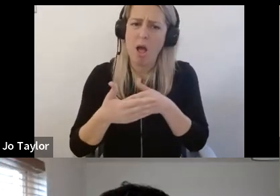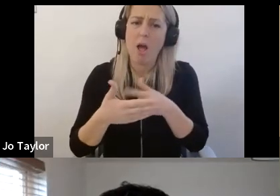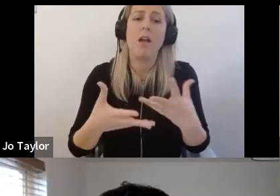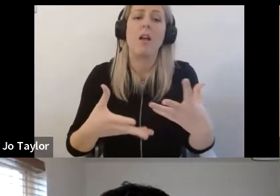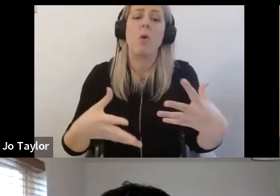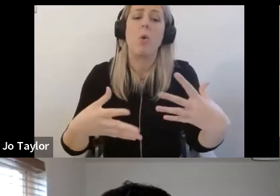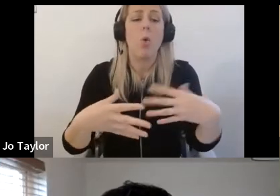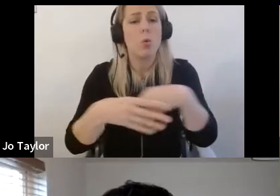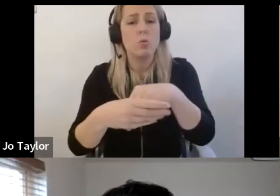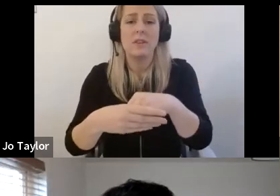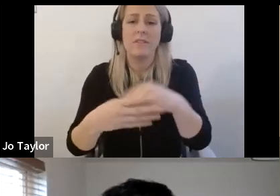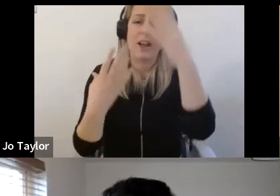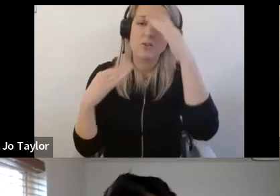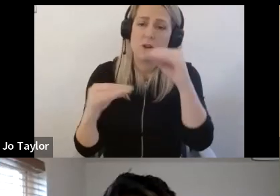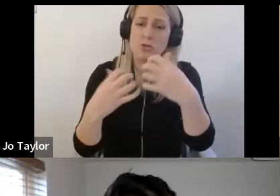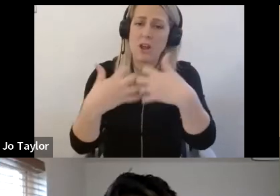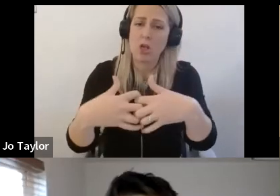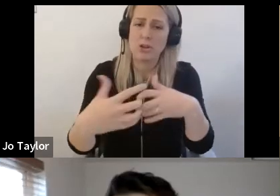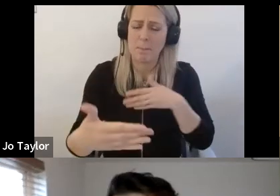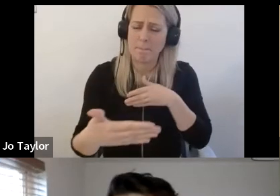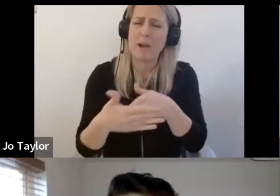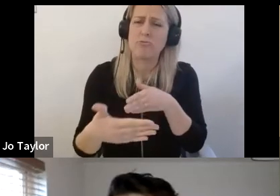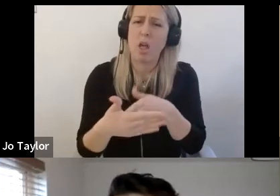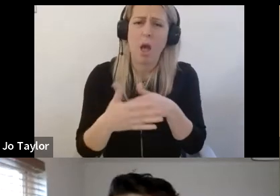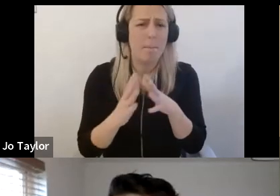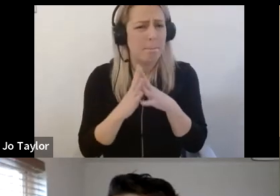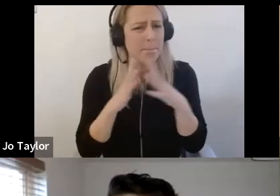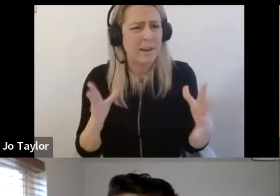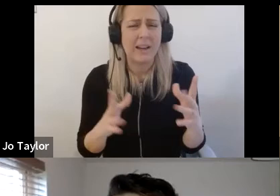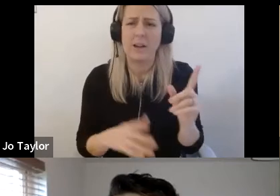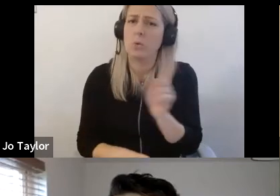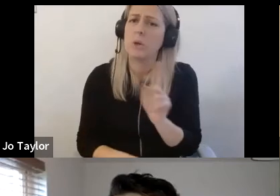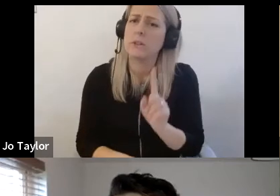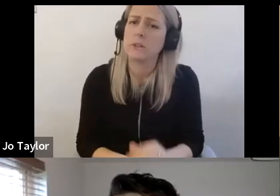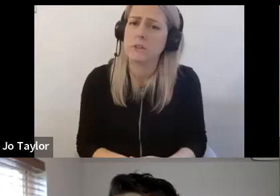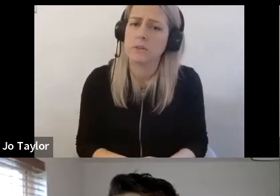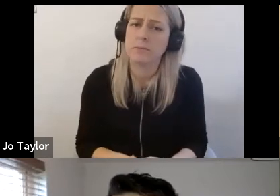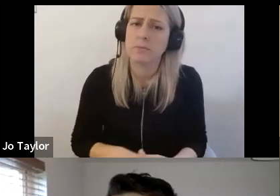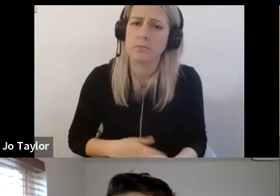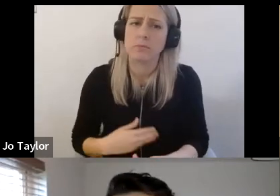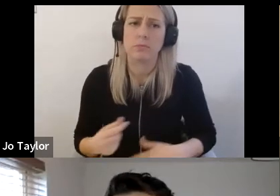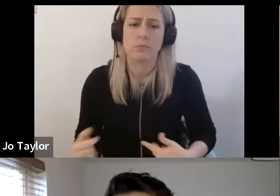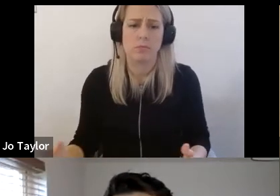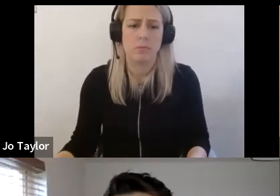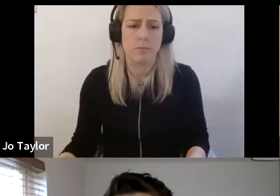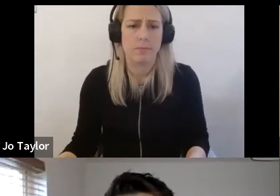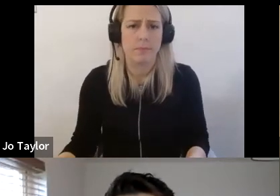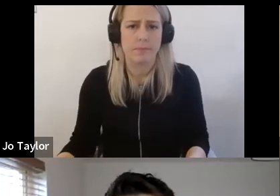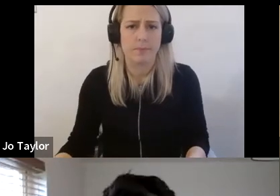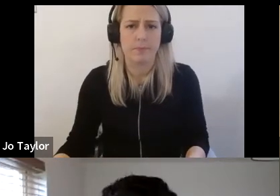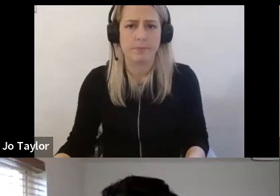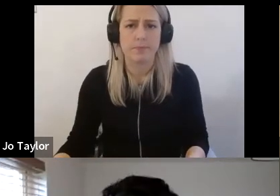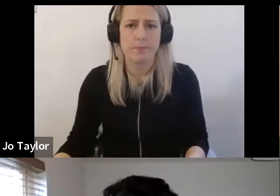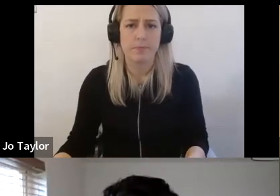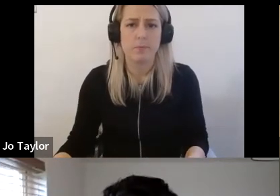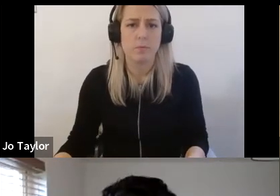if Kathy would like to speak to that, bearing in mind her very passionate last sentence. The biggest barrier, if I